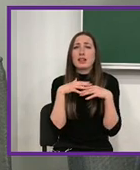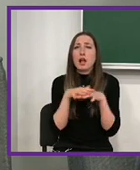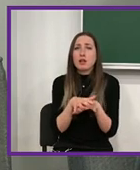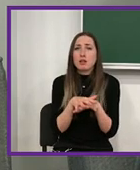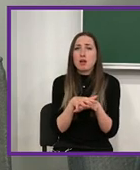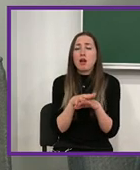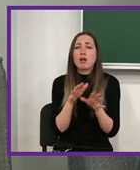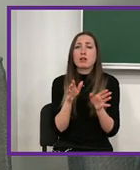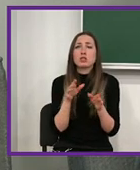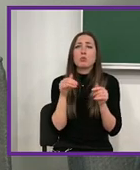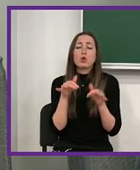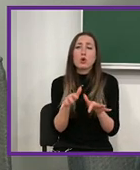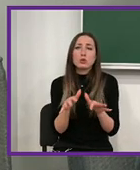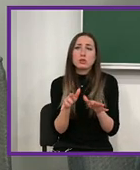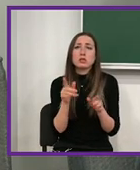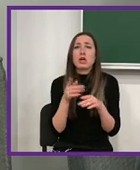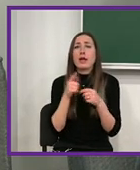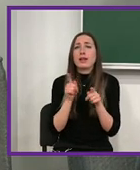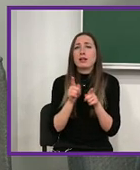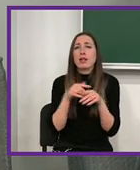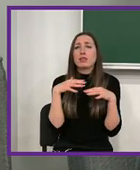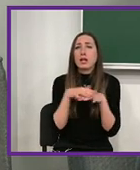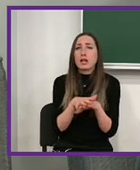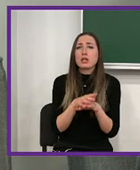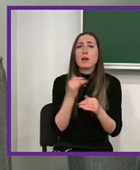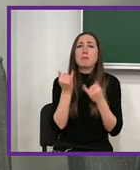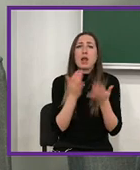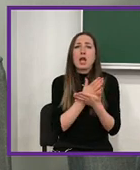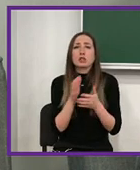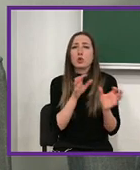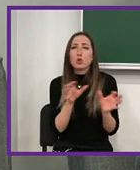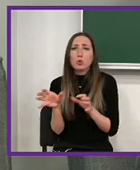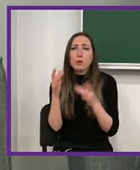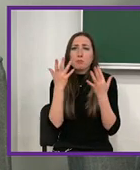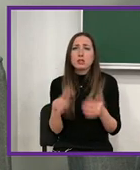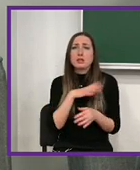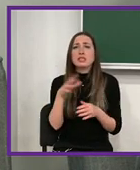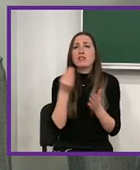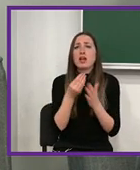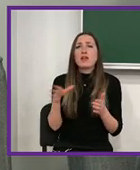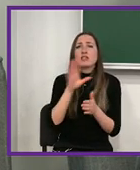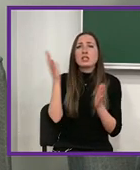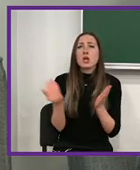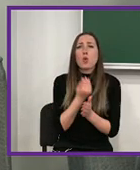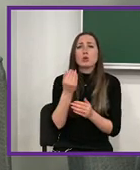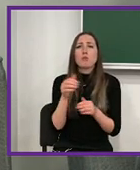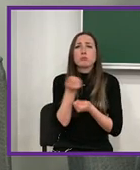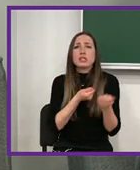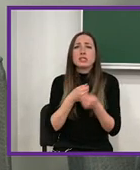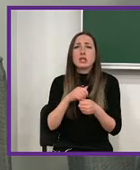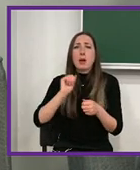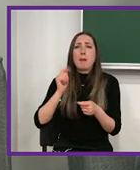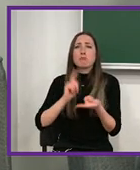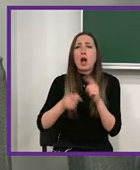which requires us to risk assess all new business partners. We have a supplier compliance management policy